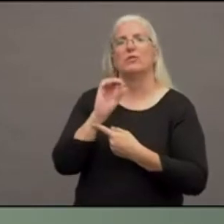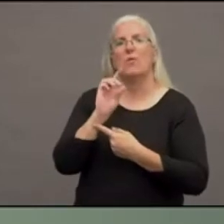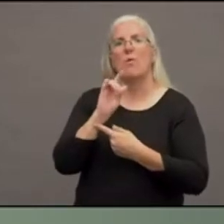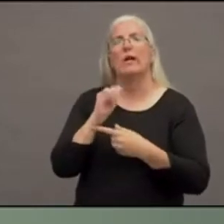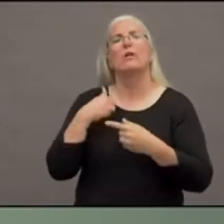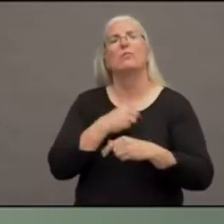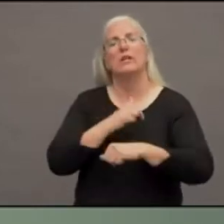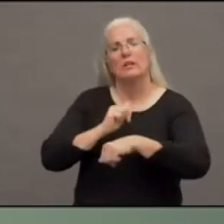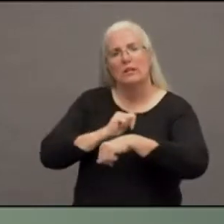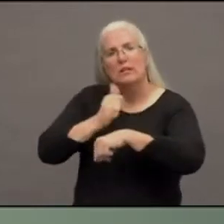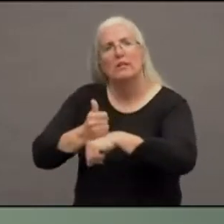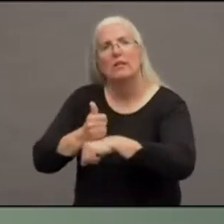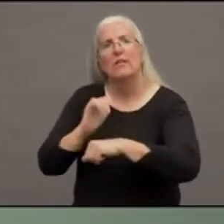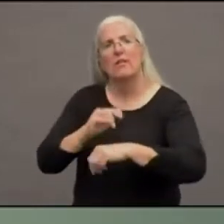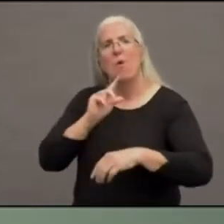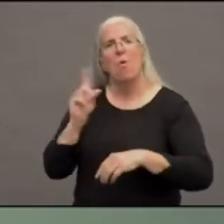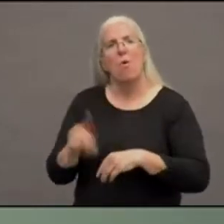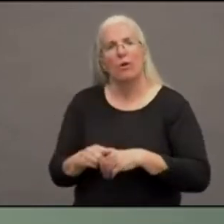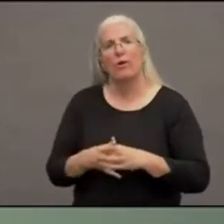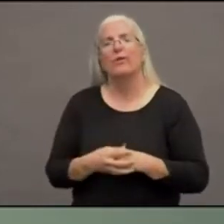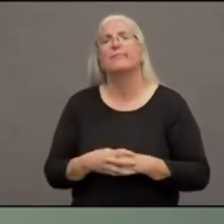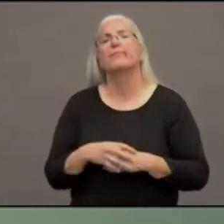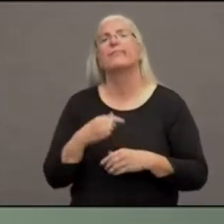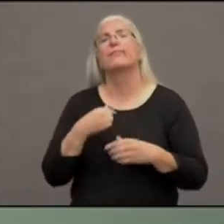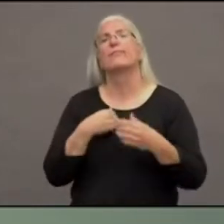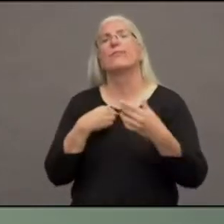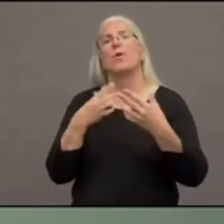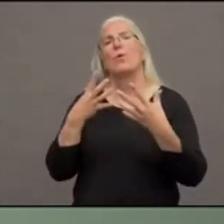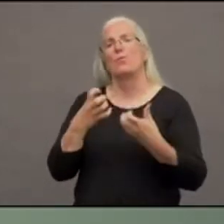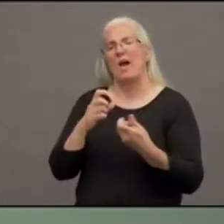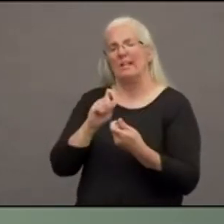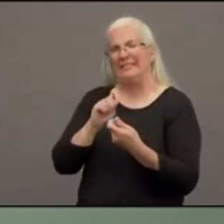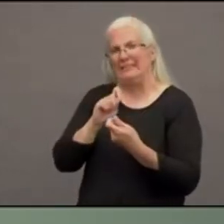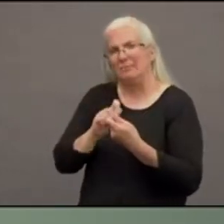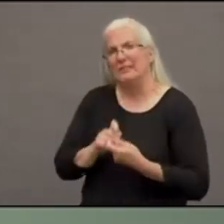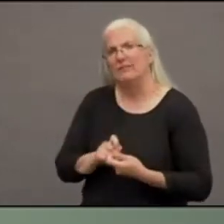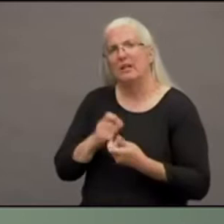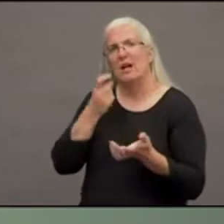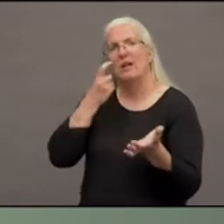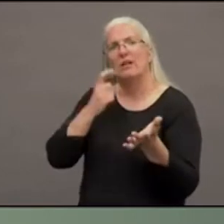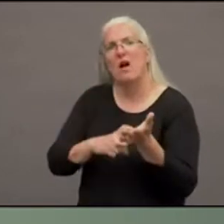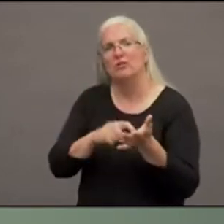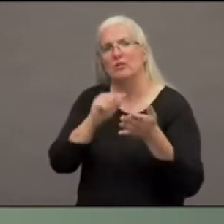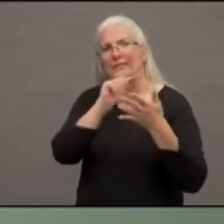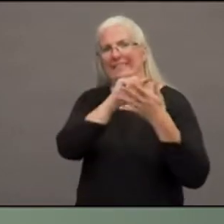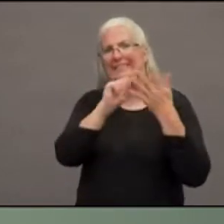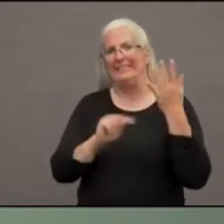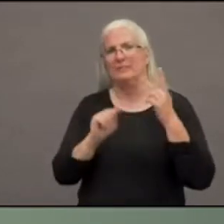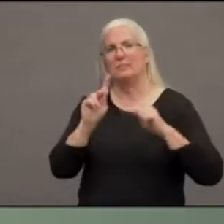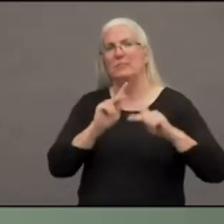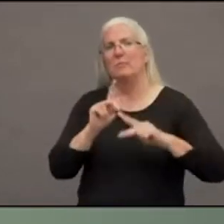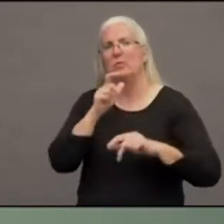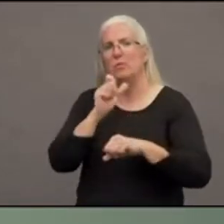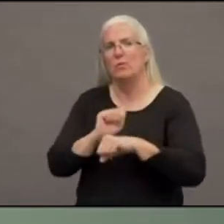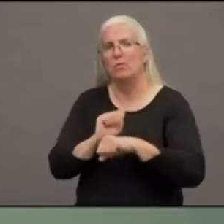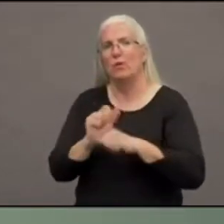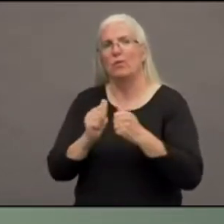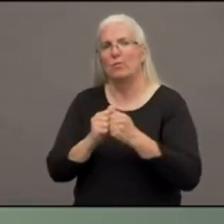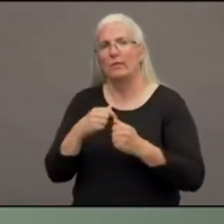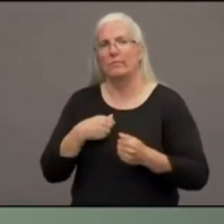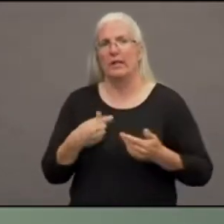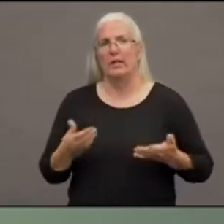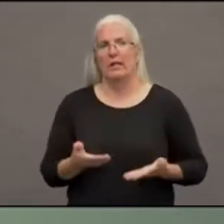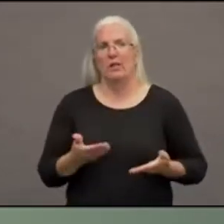orders, and I want to specifically, acknowledge those folks working directly with me: Chief Assistant County Counsel